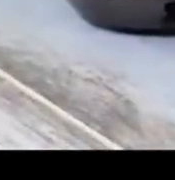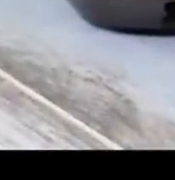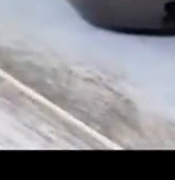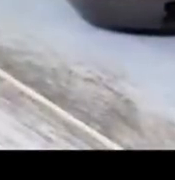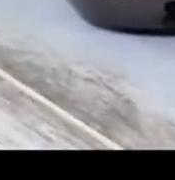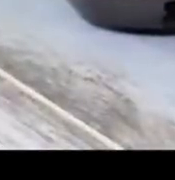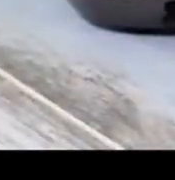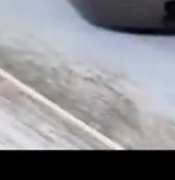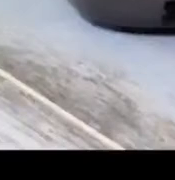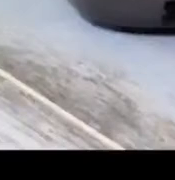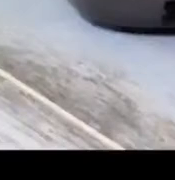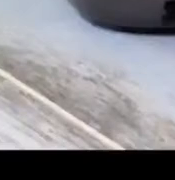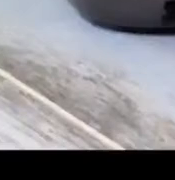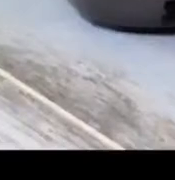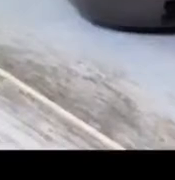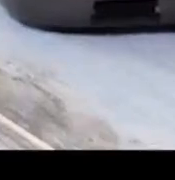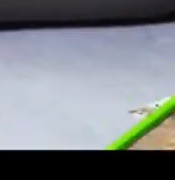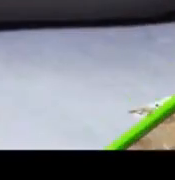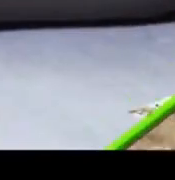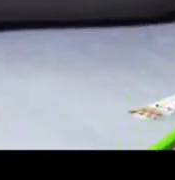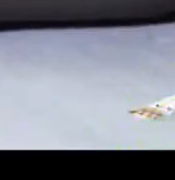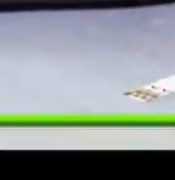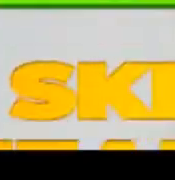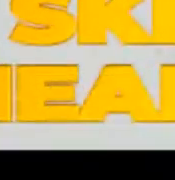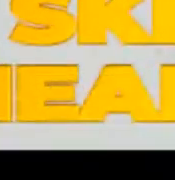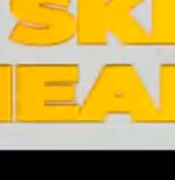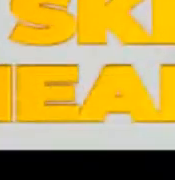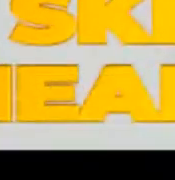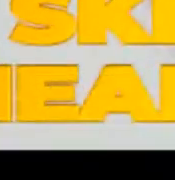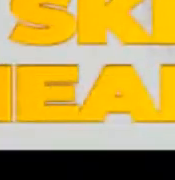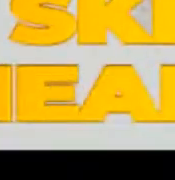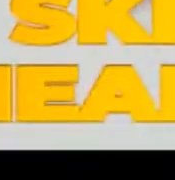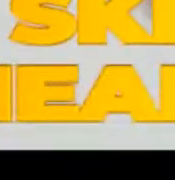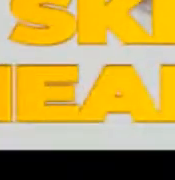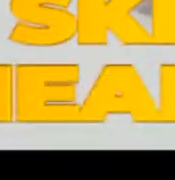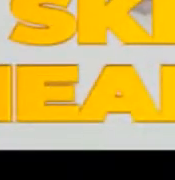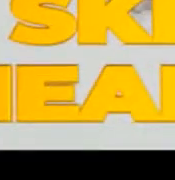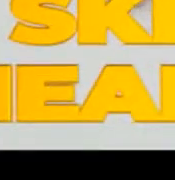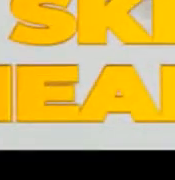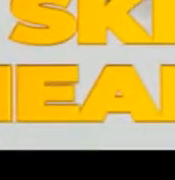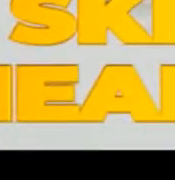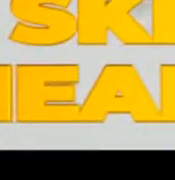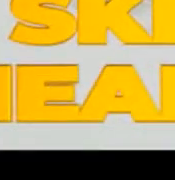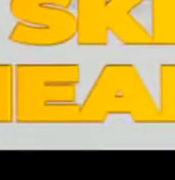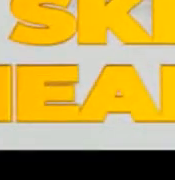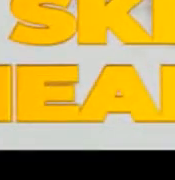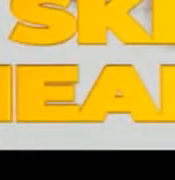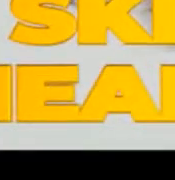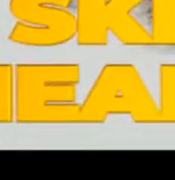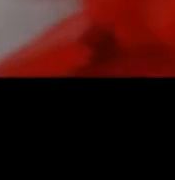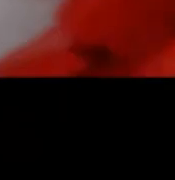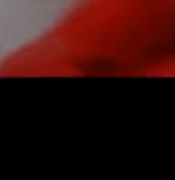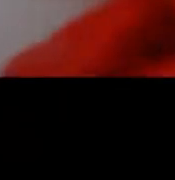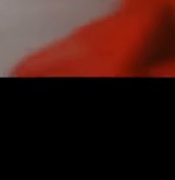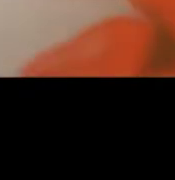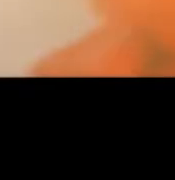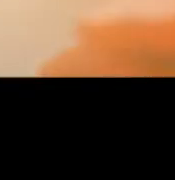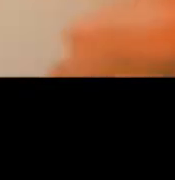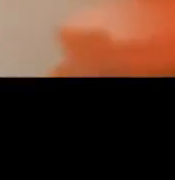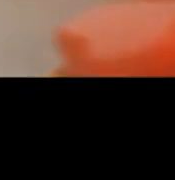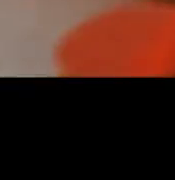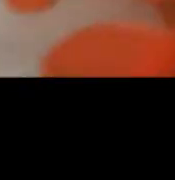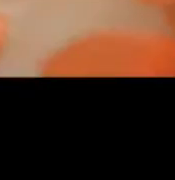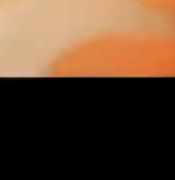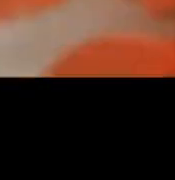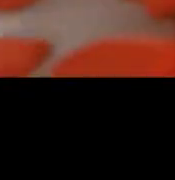supplement encourages healthy blood sugar. It can help with weight management and even skin health. Heart Excel, get